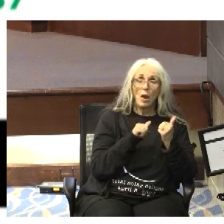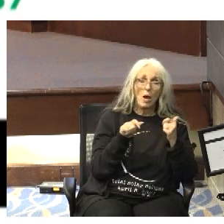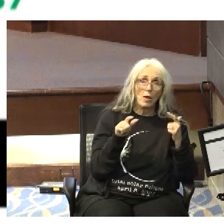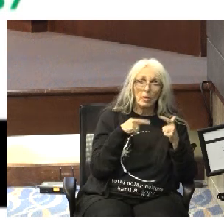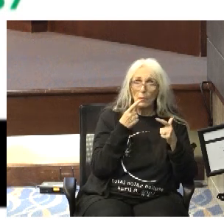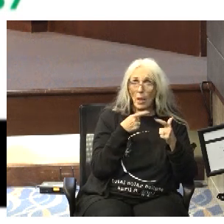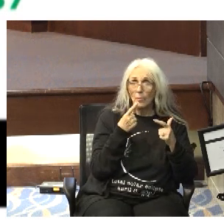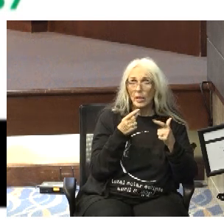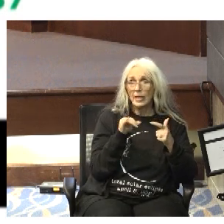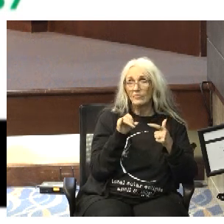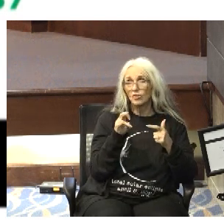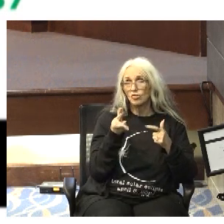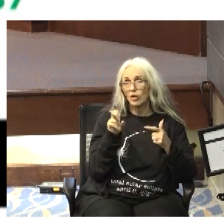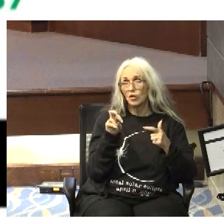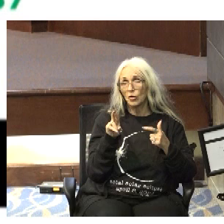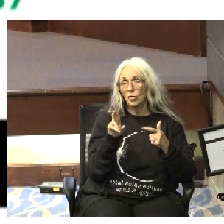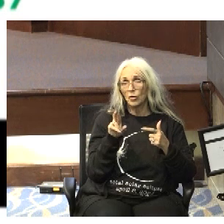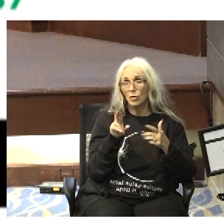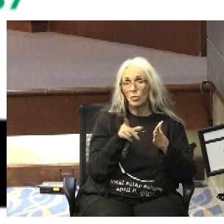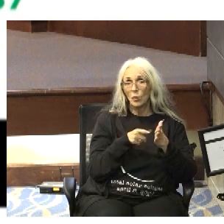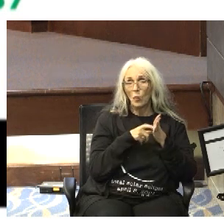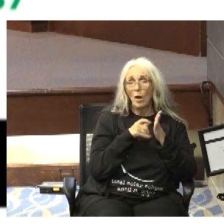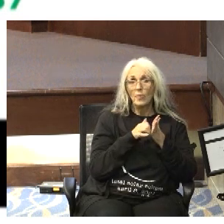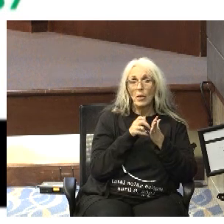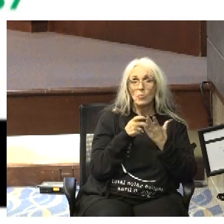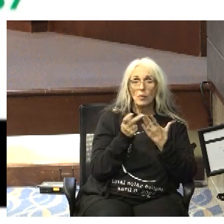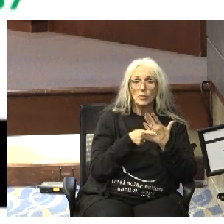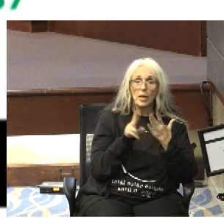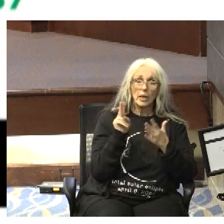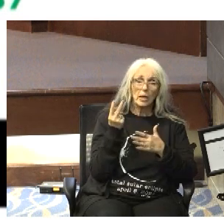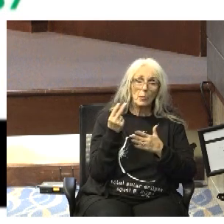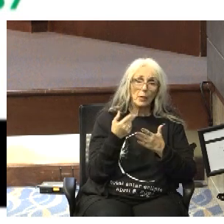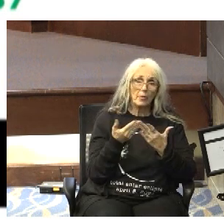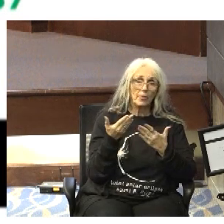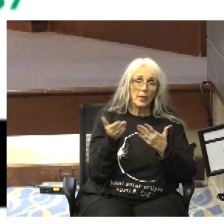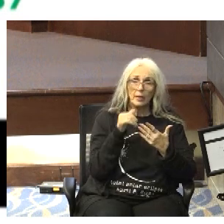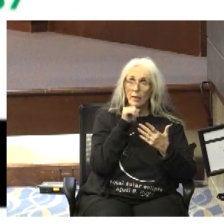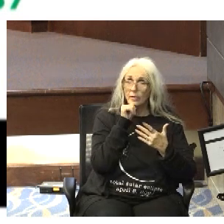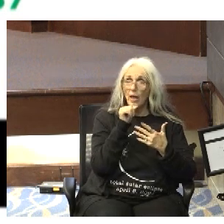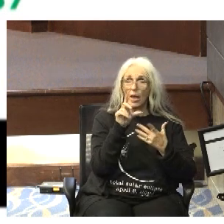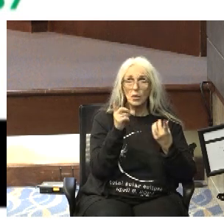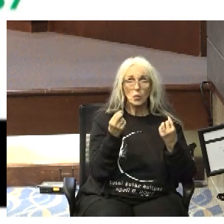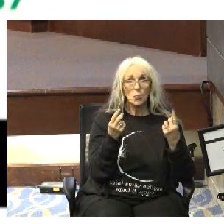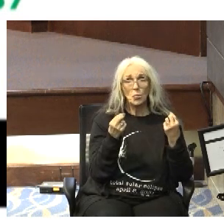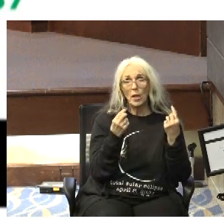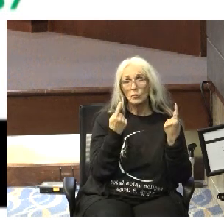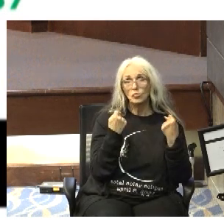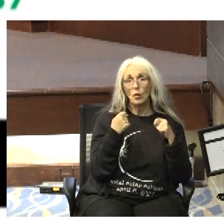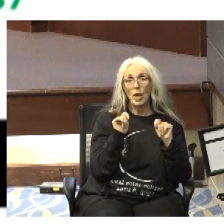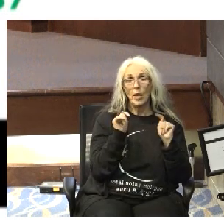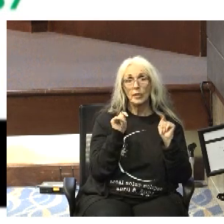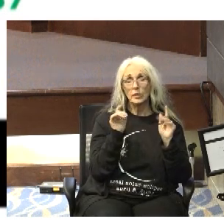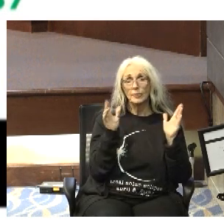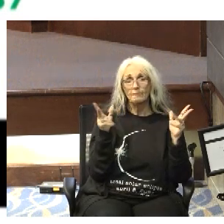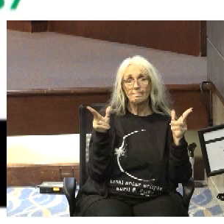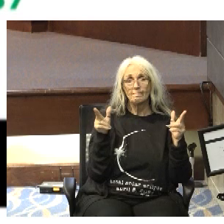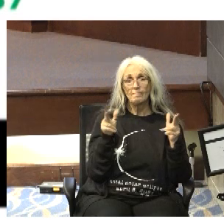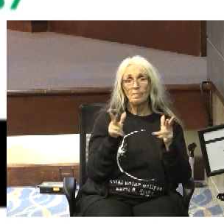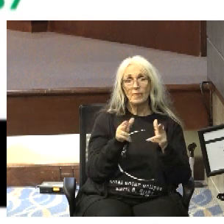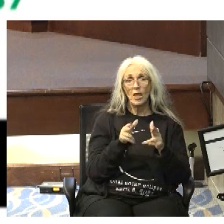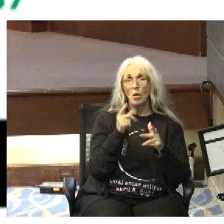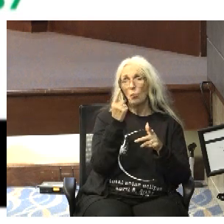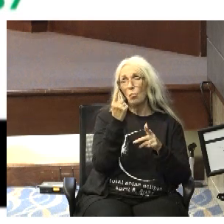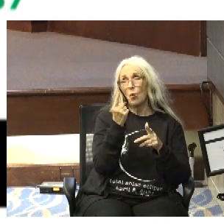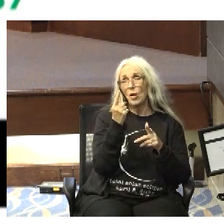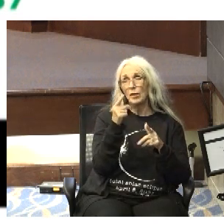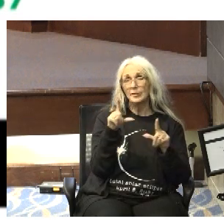infrastructure required of such a project. A couple of things that I did not do, I tried to get this down to like one